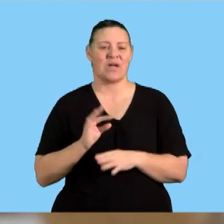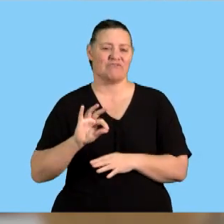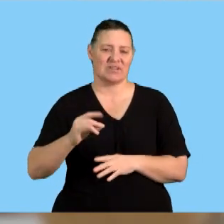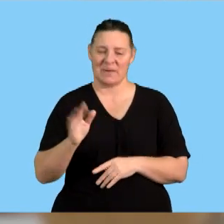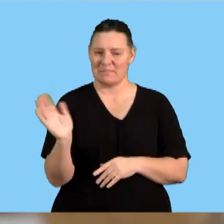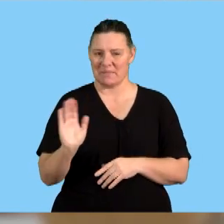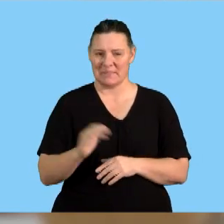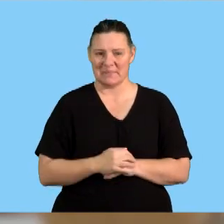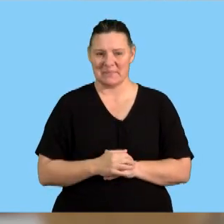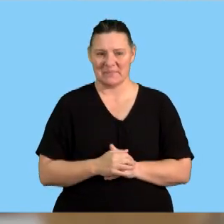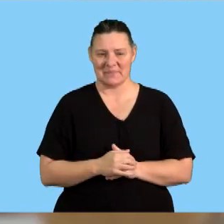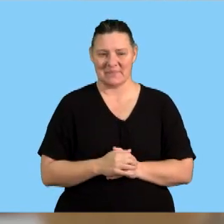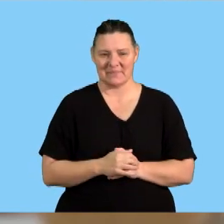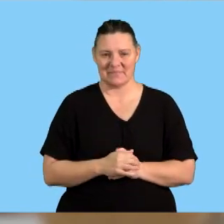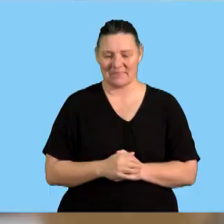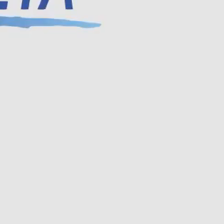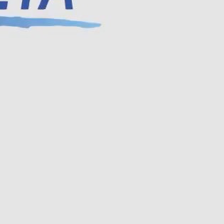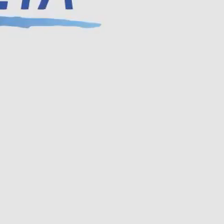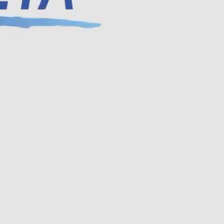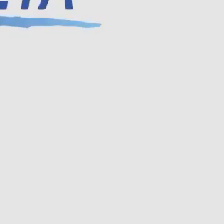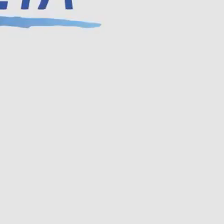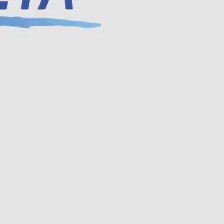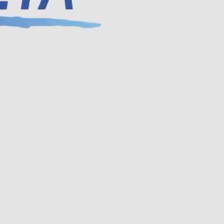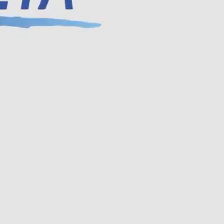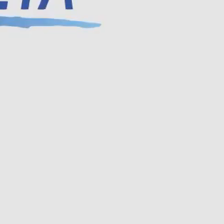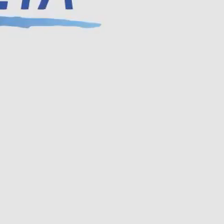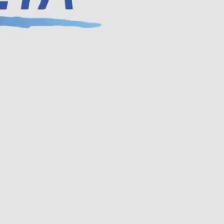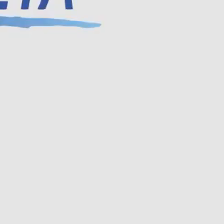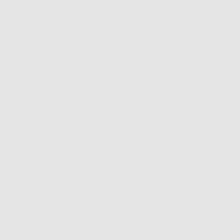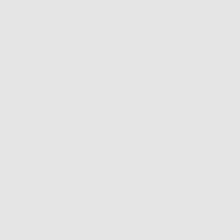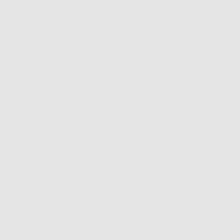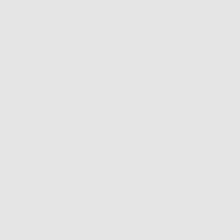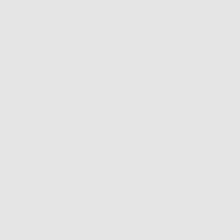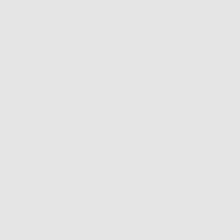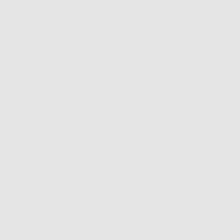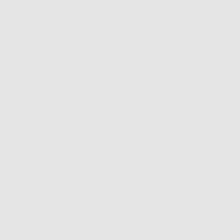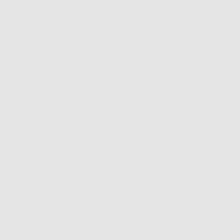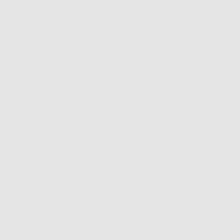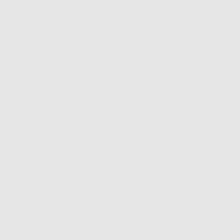and remember to work every day. Goodbye.